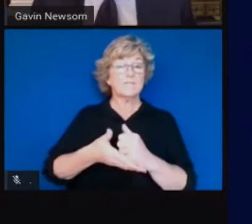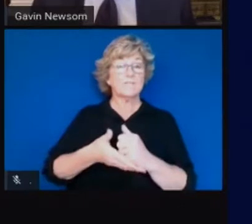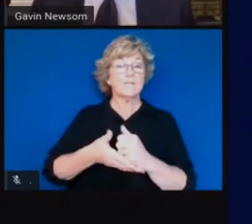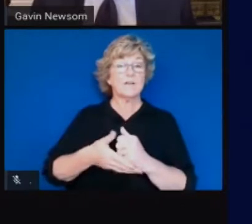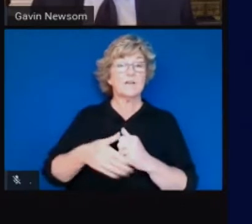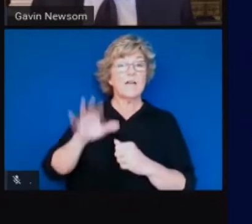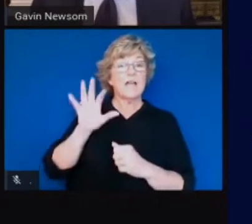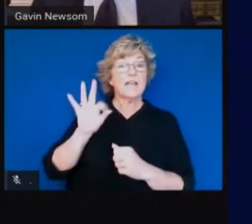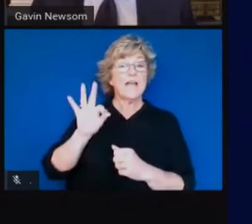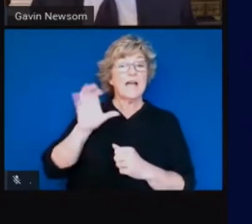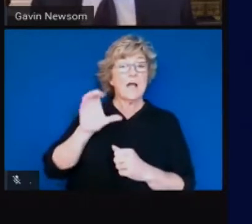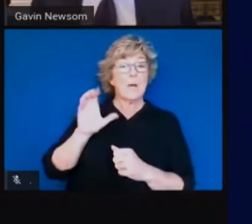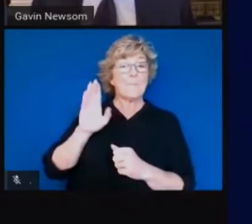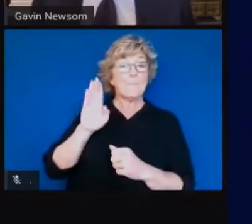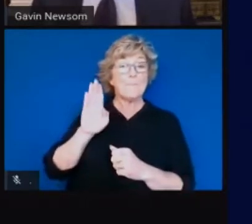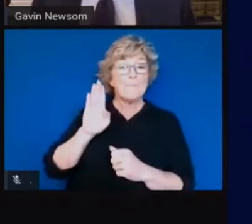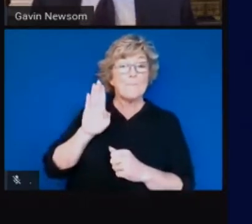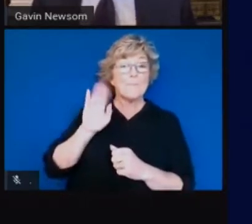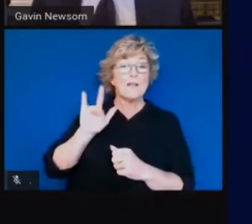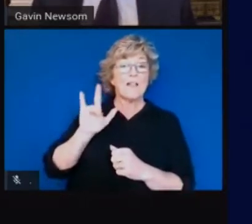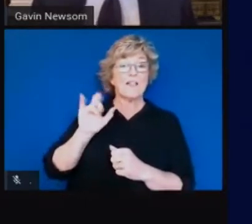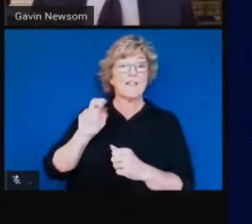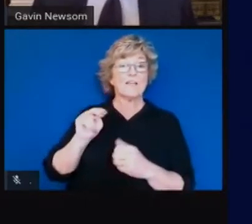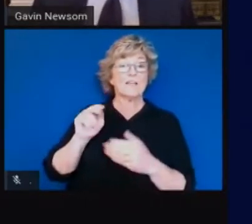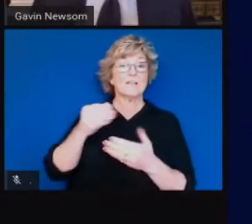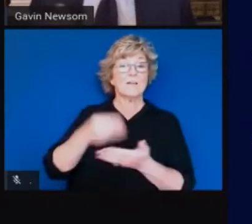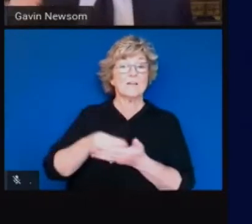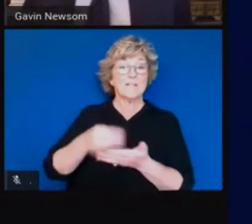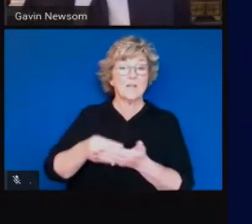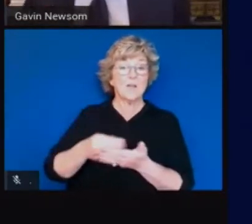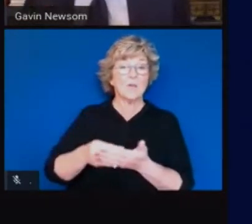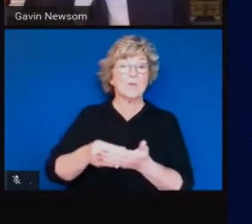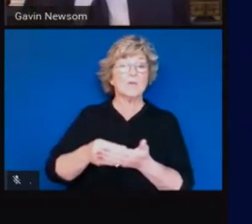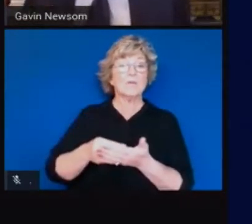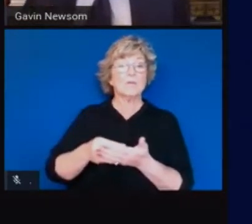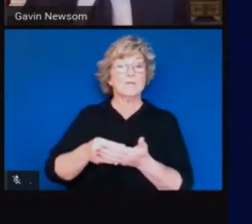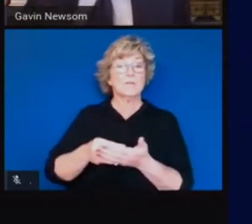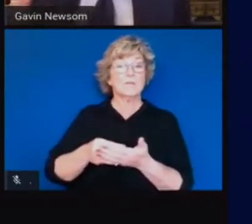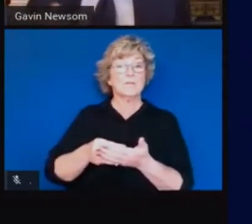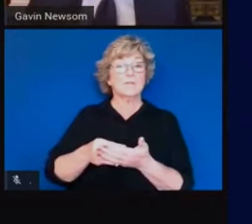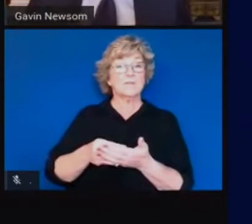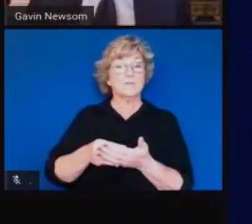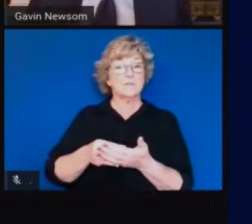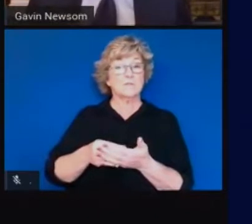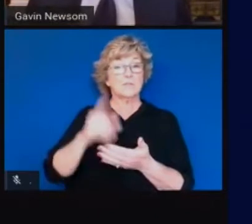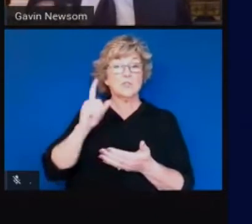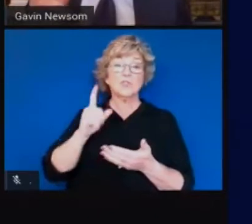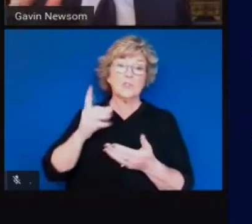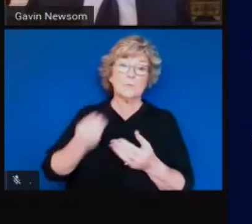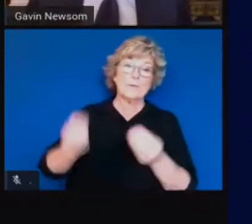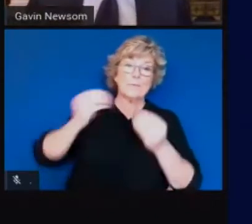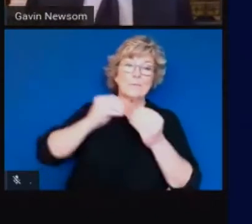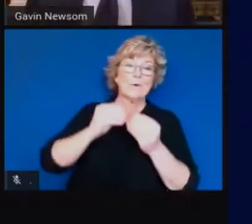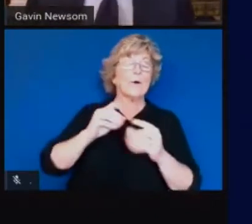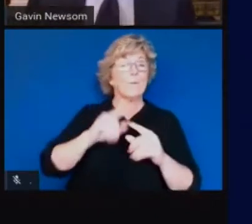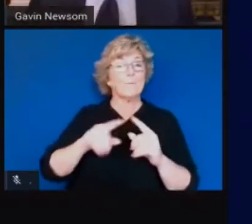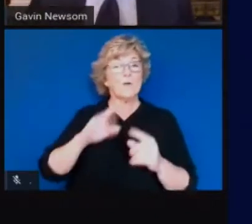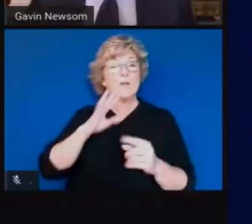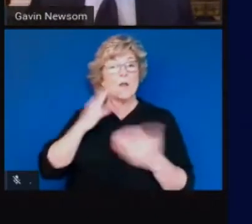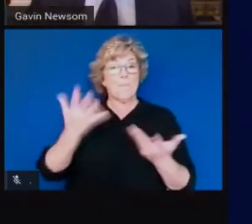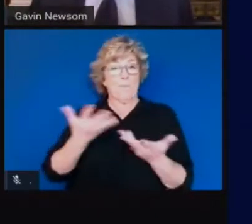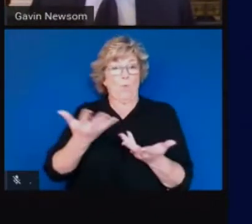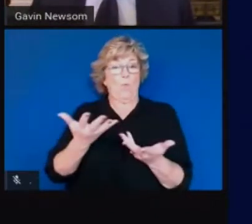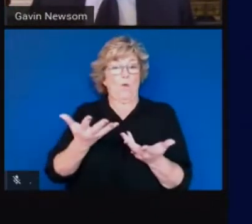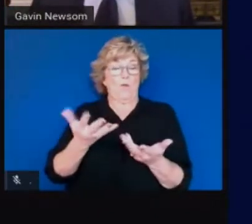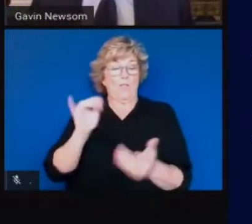billion. We can talk about the merits and demerits. Is it enough? Should it have been higher? Well, let's just talk about what it